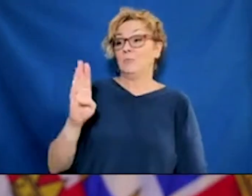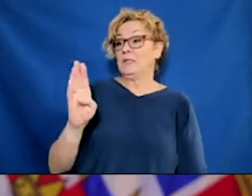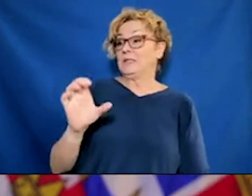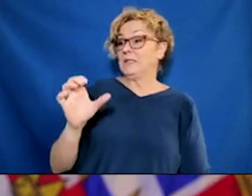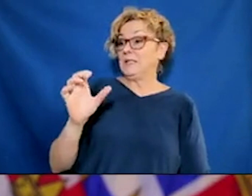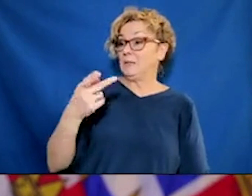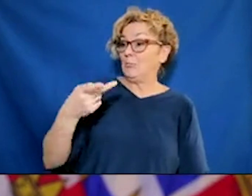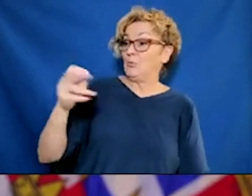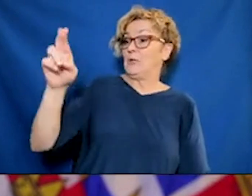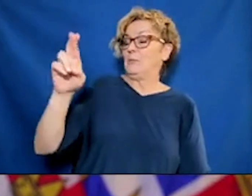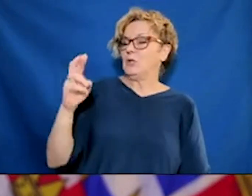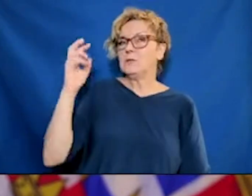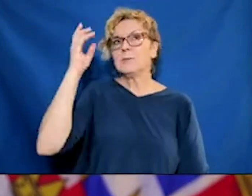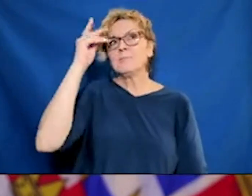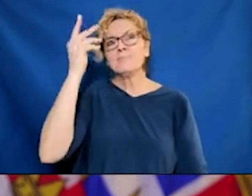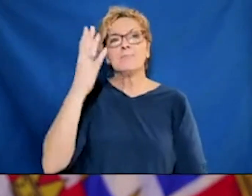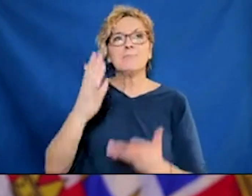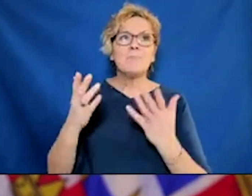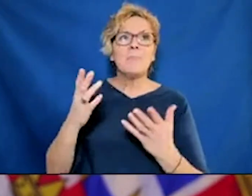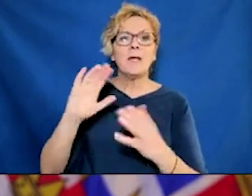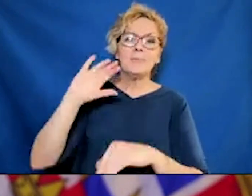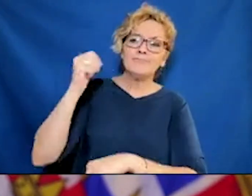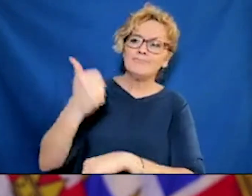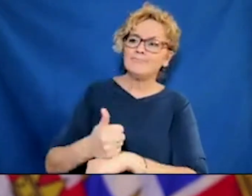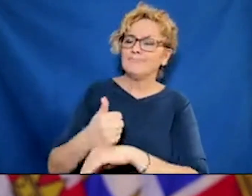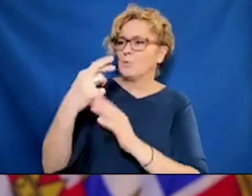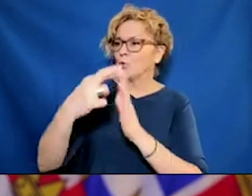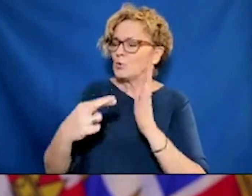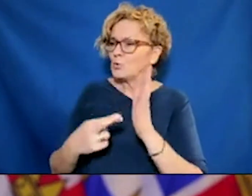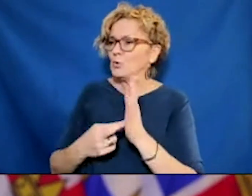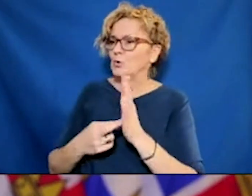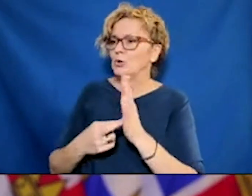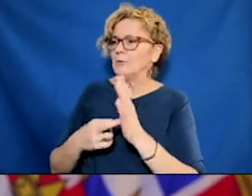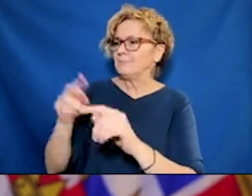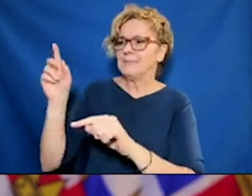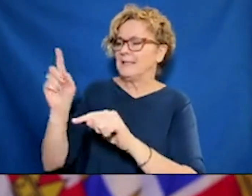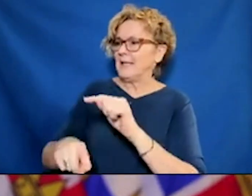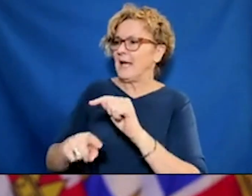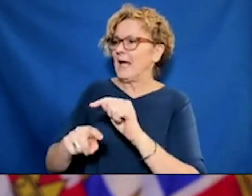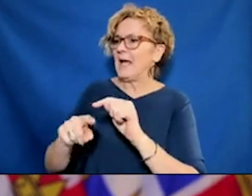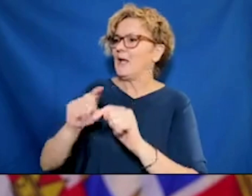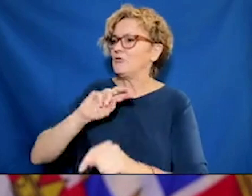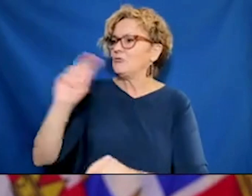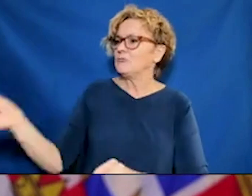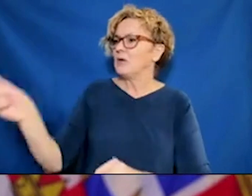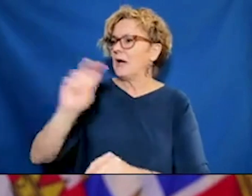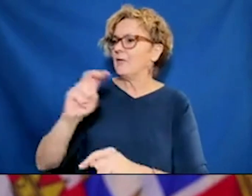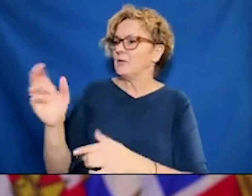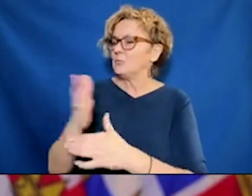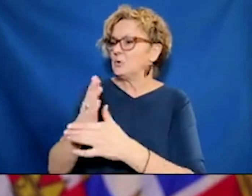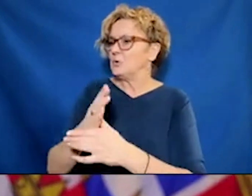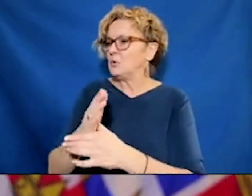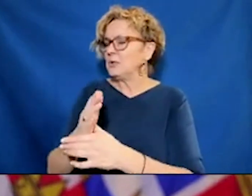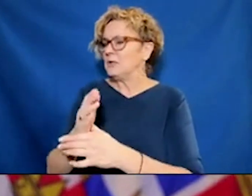and abiding by public health orders? Yeah, so public health orders are legal orders.